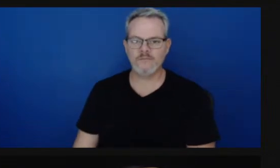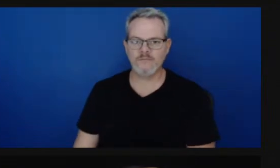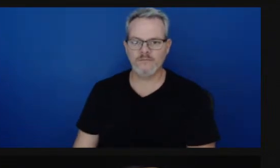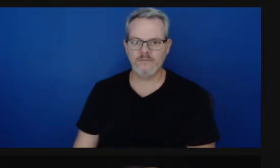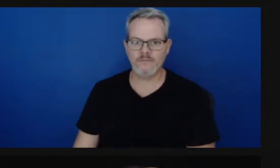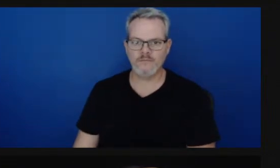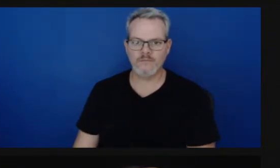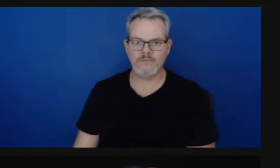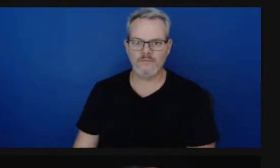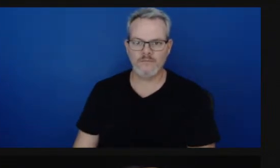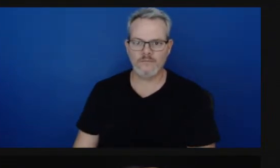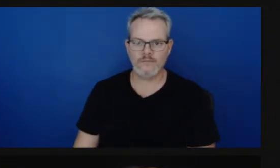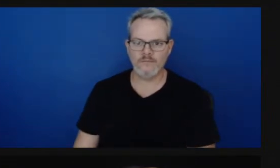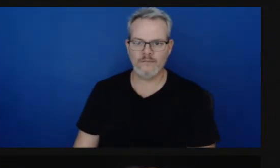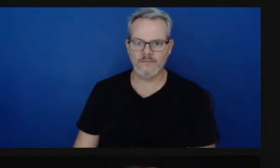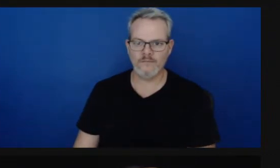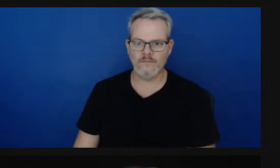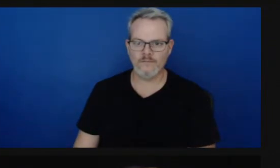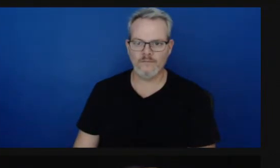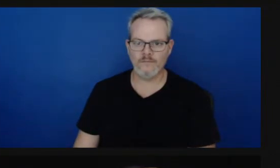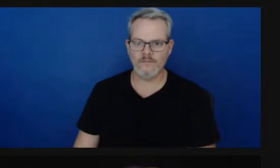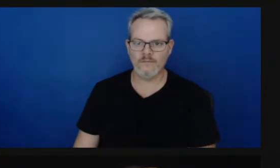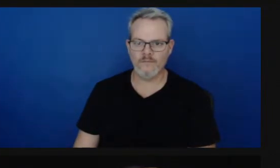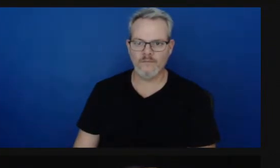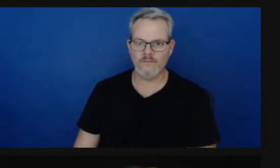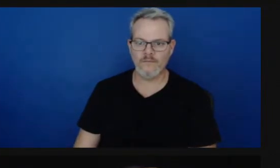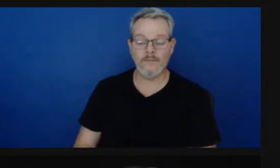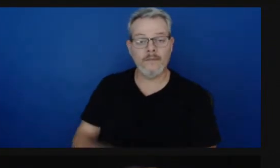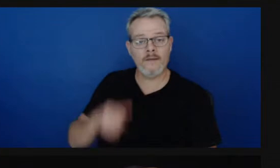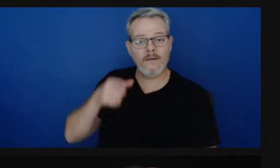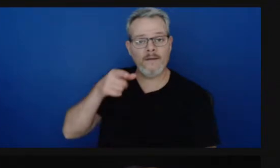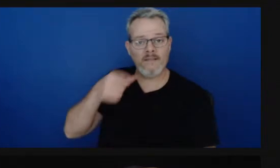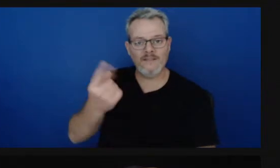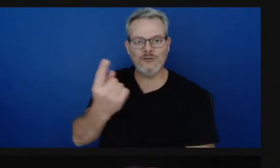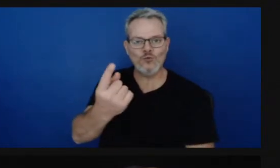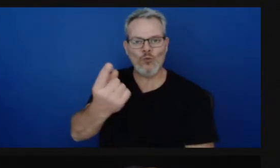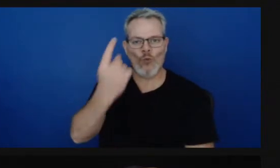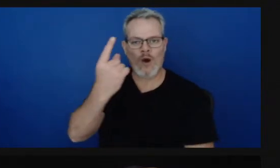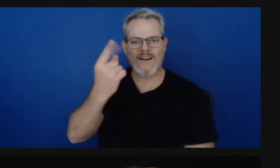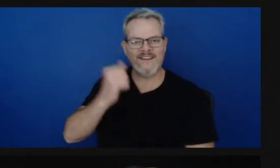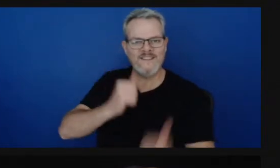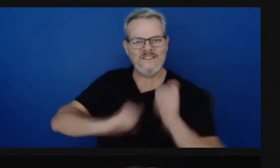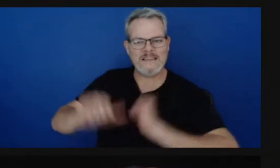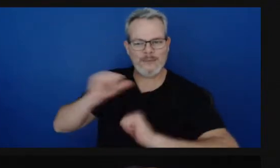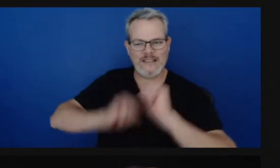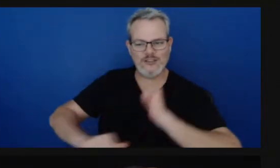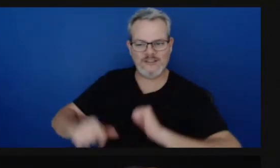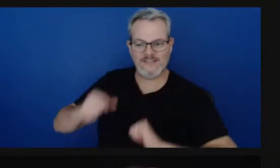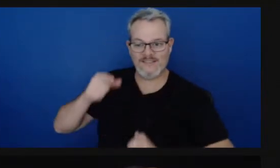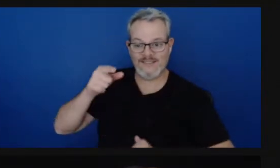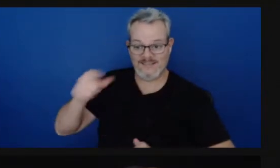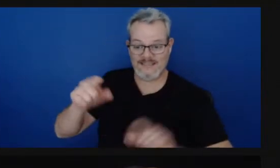is one of those simulations. And so they wanted to show this scale down here is entropy.